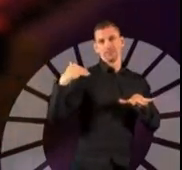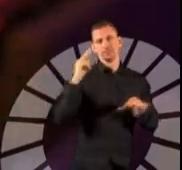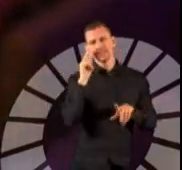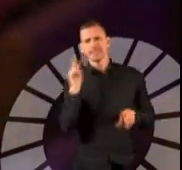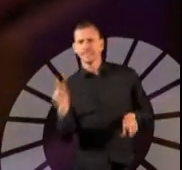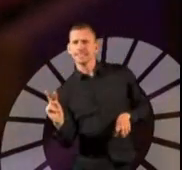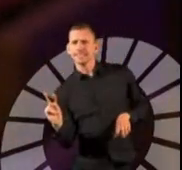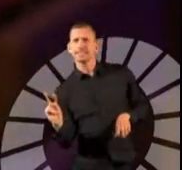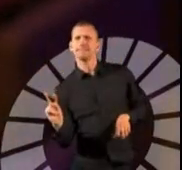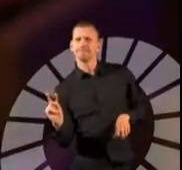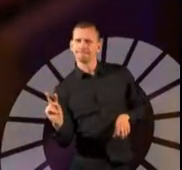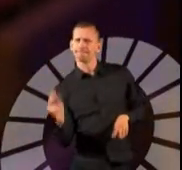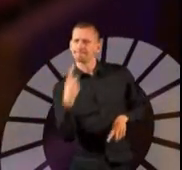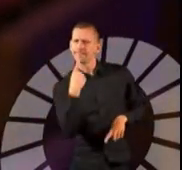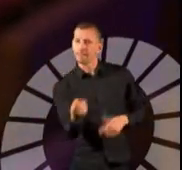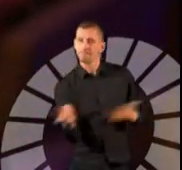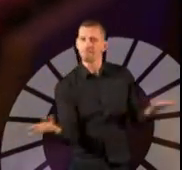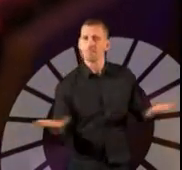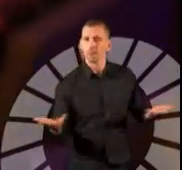15 to 20% of public